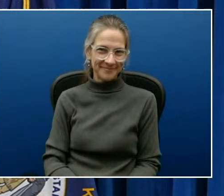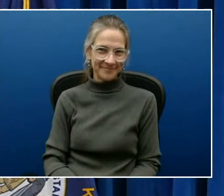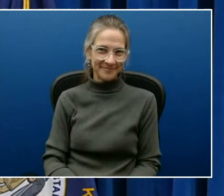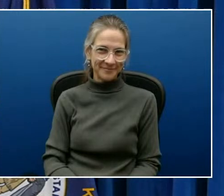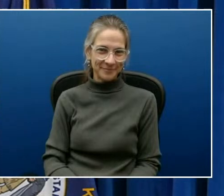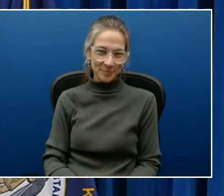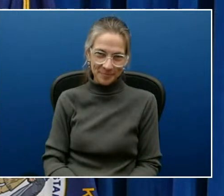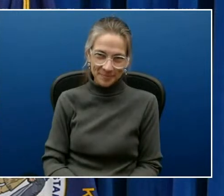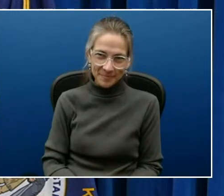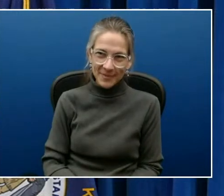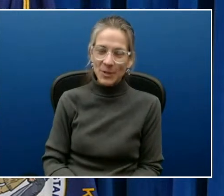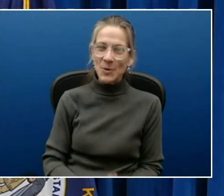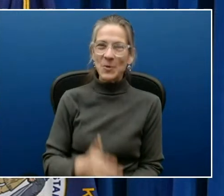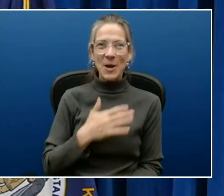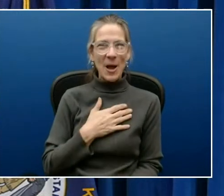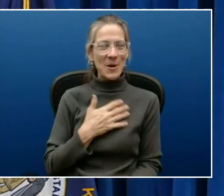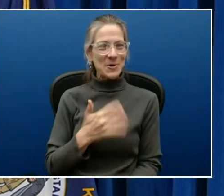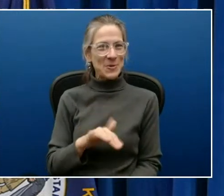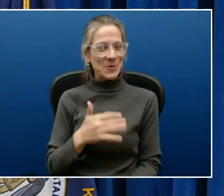Oh my goodness.